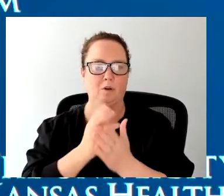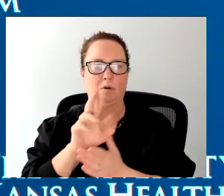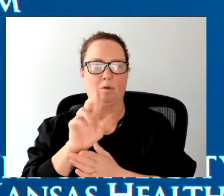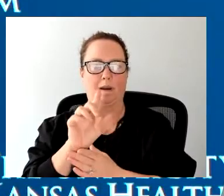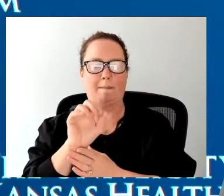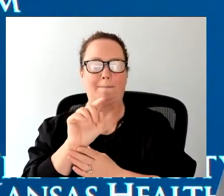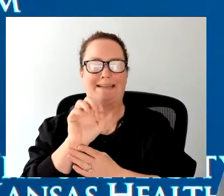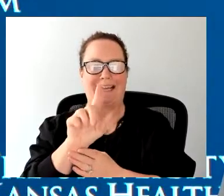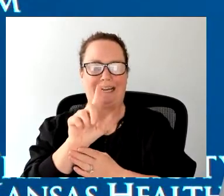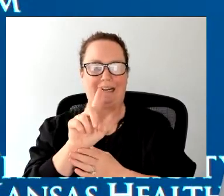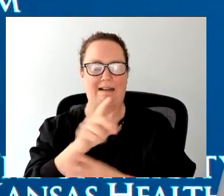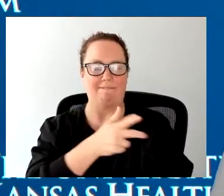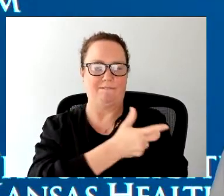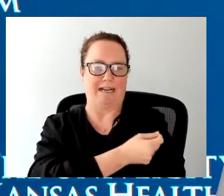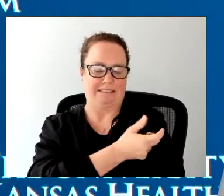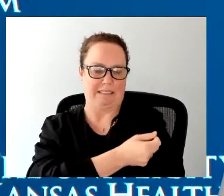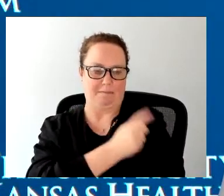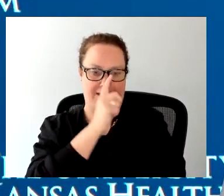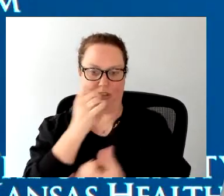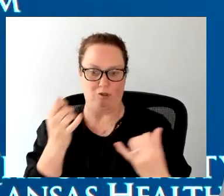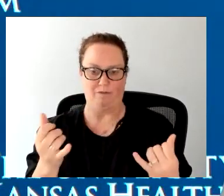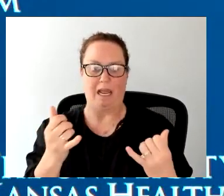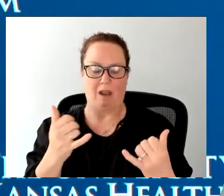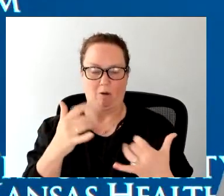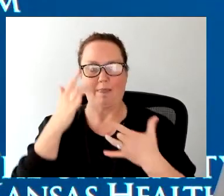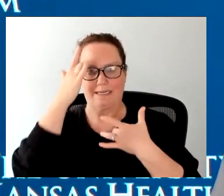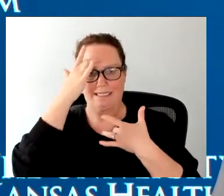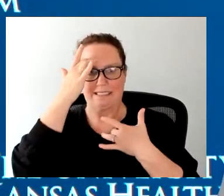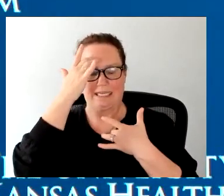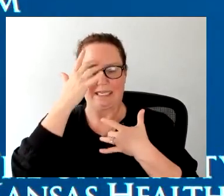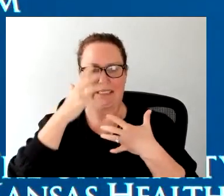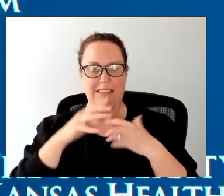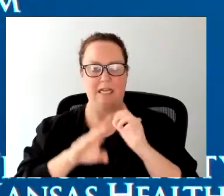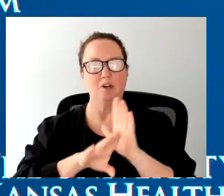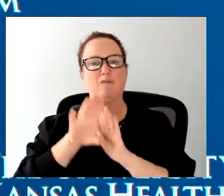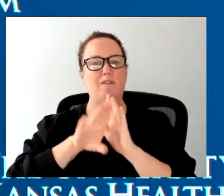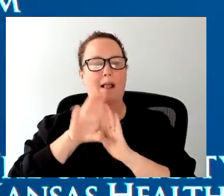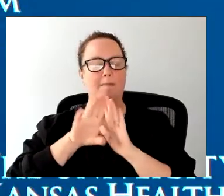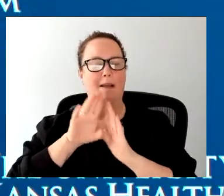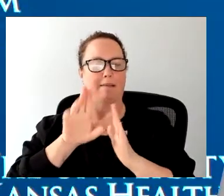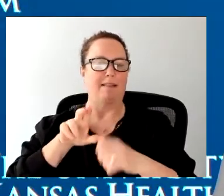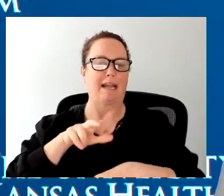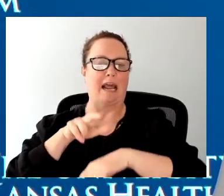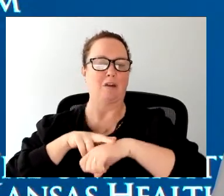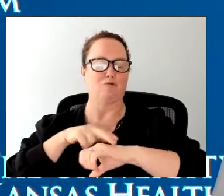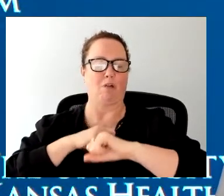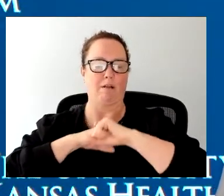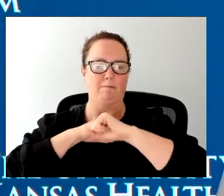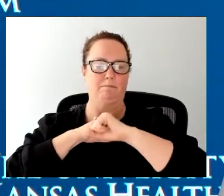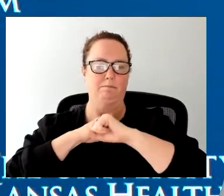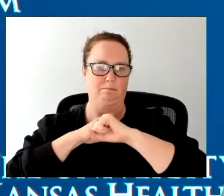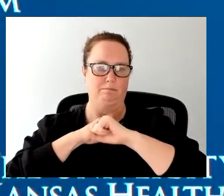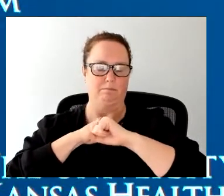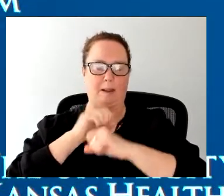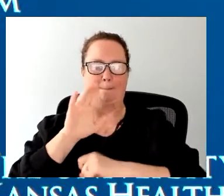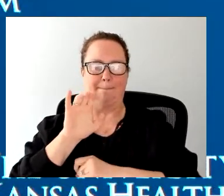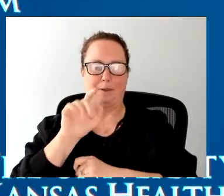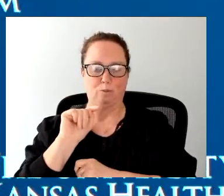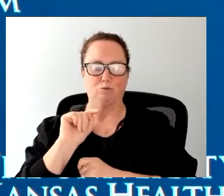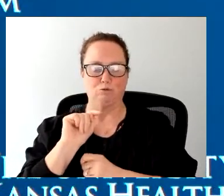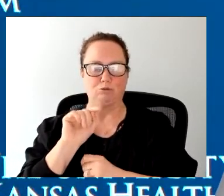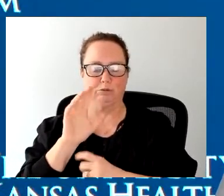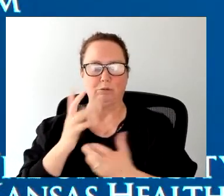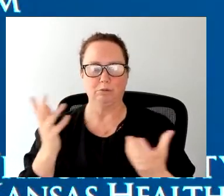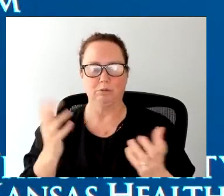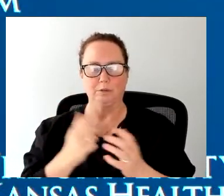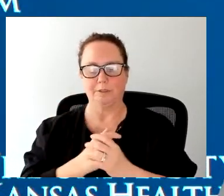vaccine. And that's because you've now had the disease, you've developed that natural infection kind of boost to your immune system, if you will.